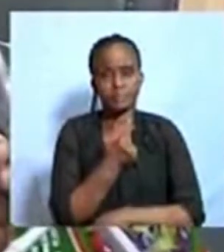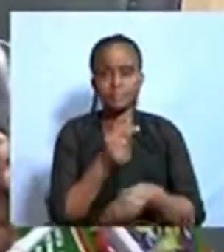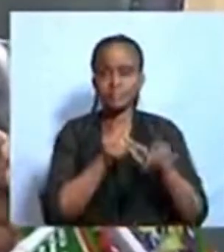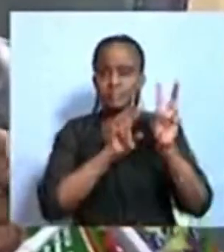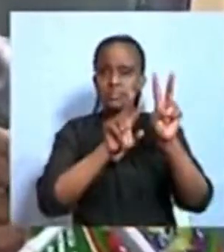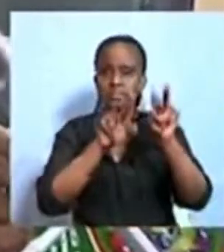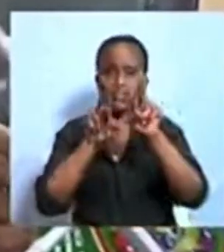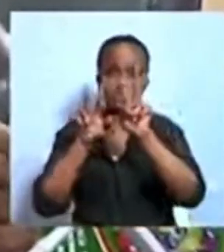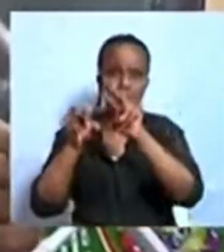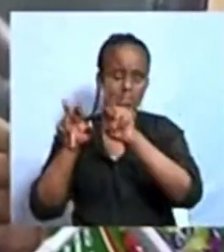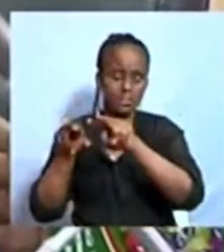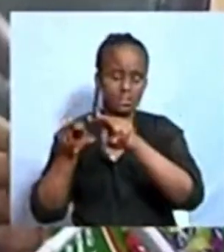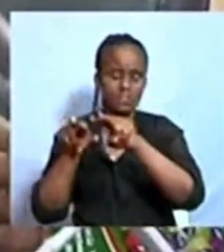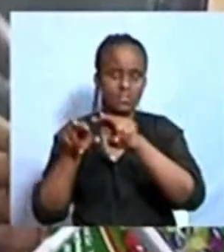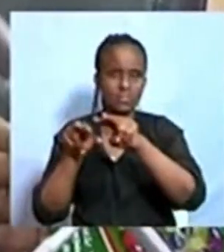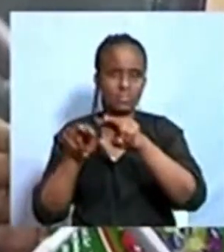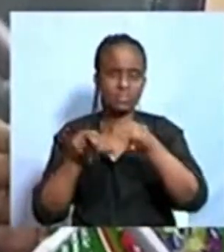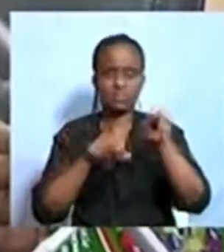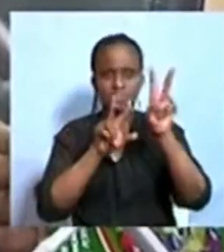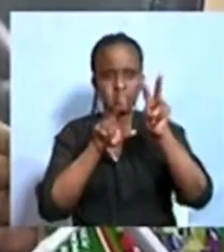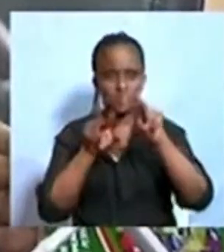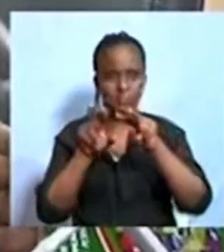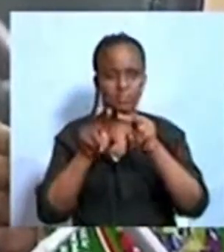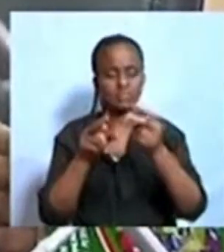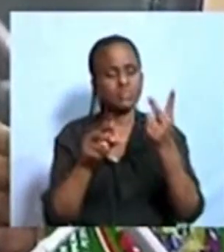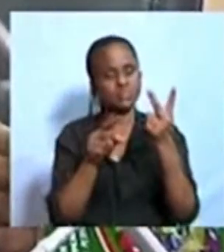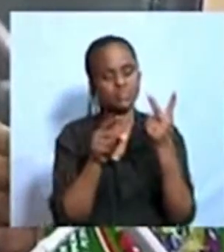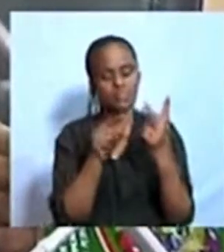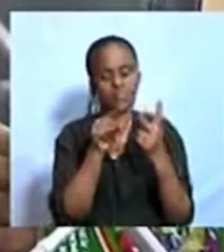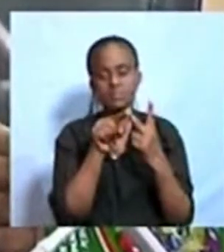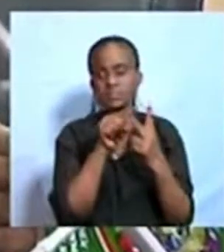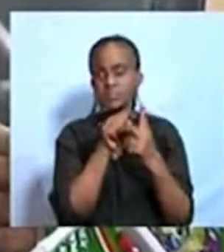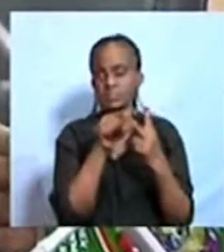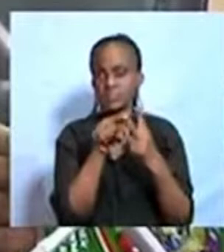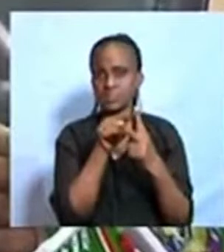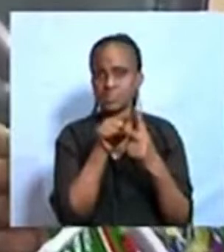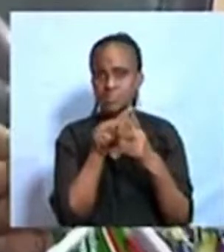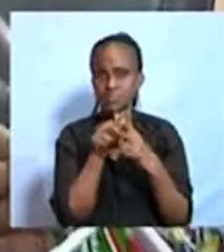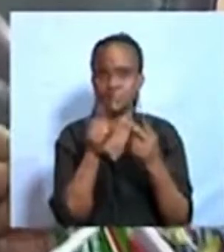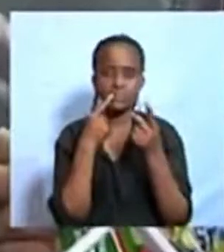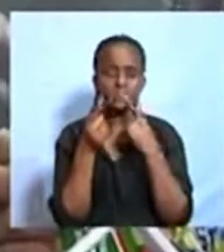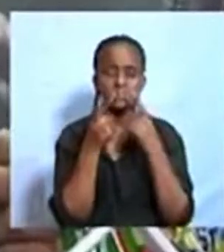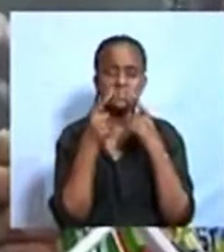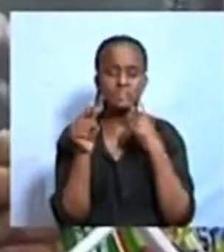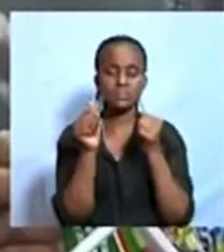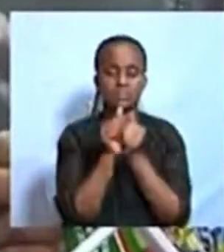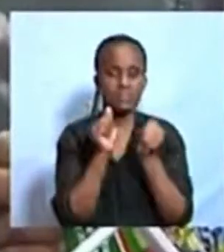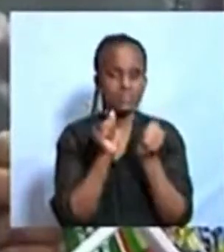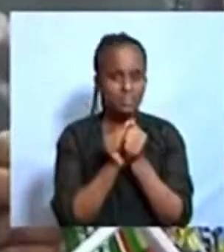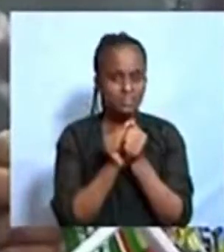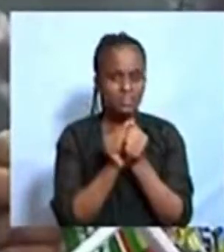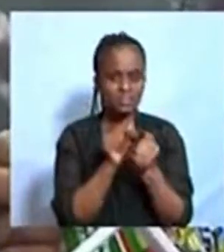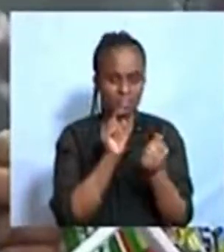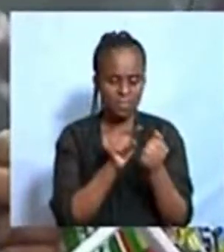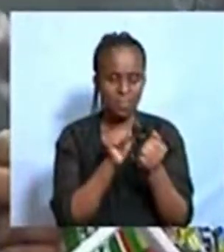observation. In fact, two. You have talked about this